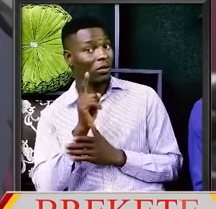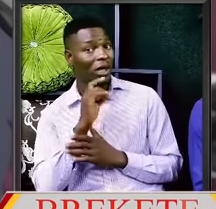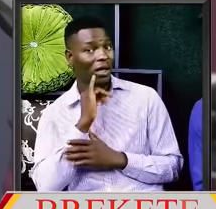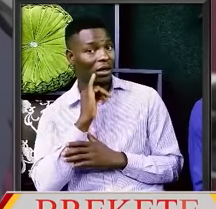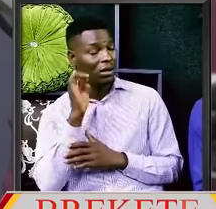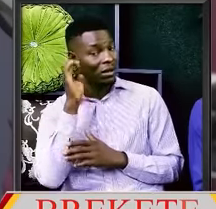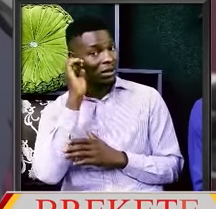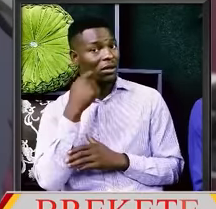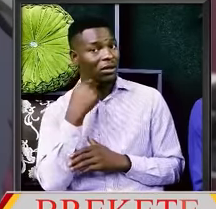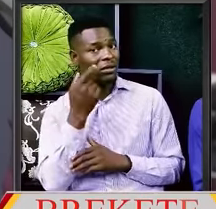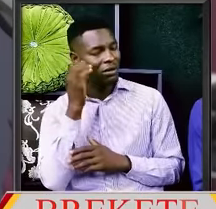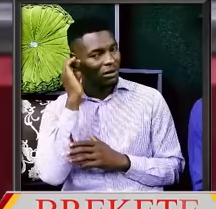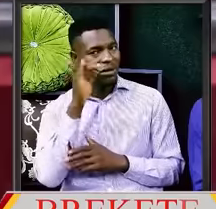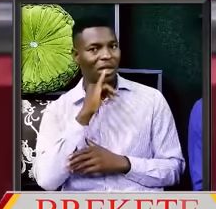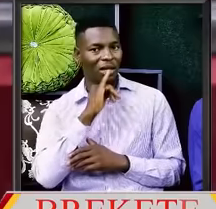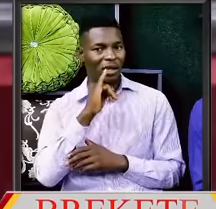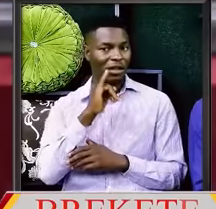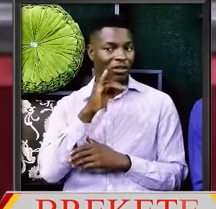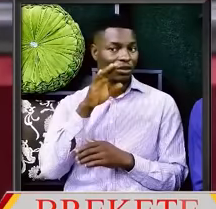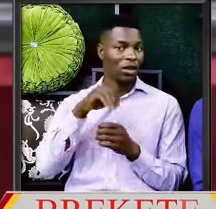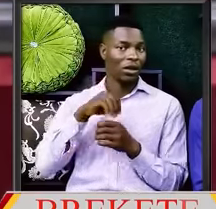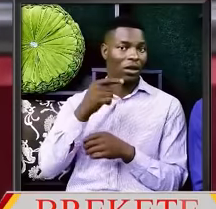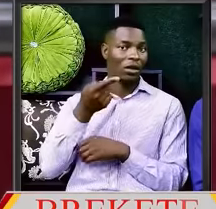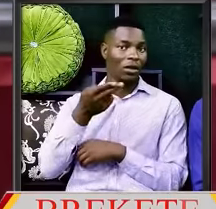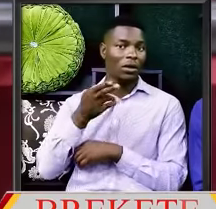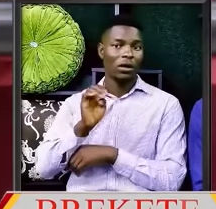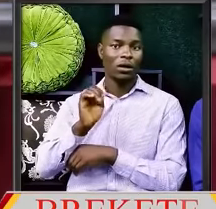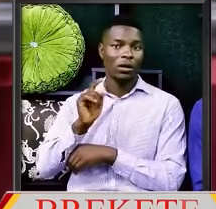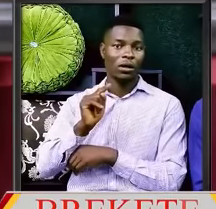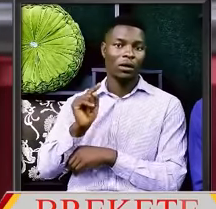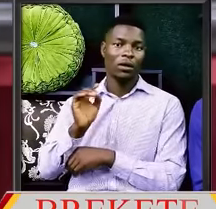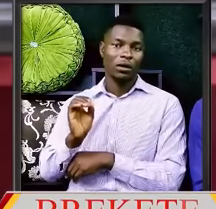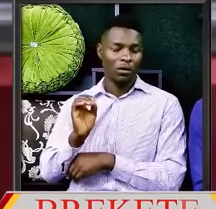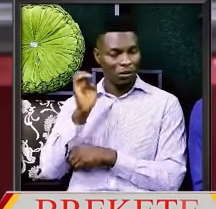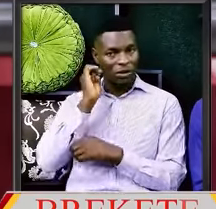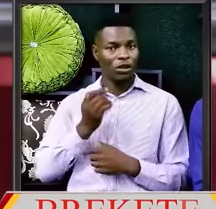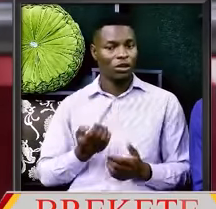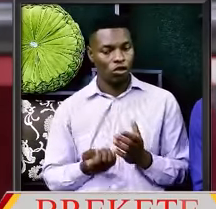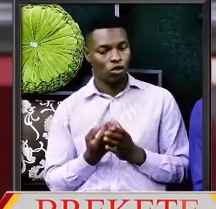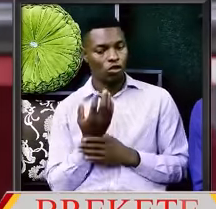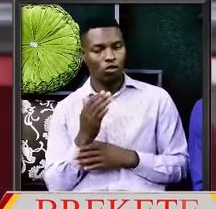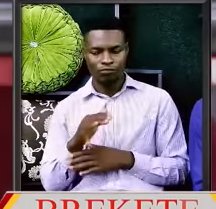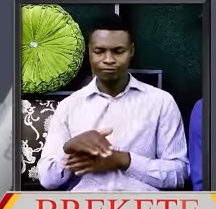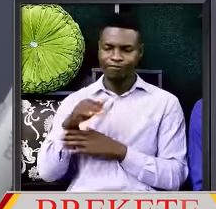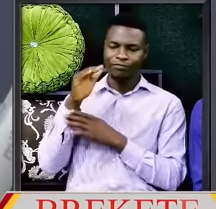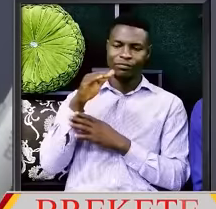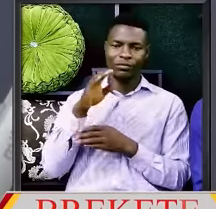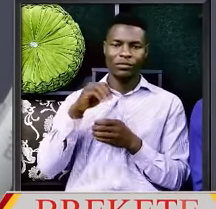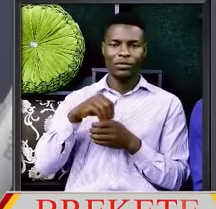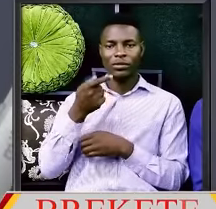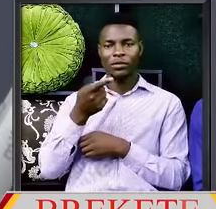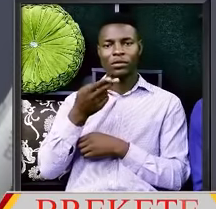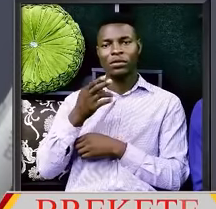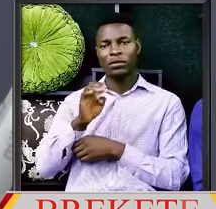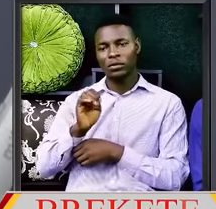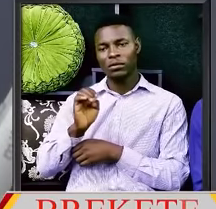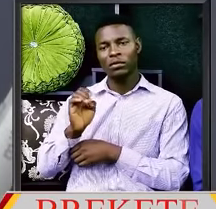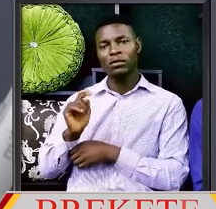say, in the Omo ghetto, he grew up. Forget to. He grow up, he get background where they not to get